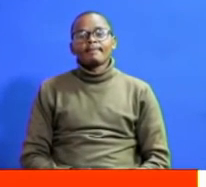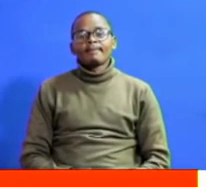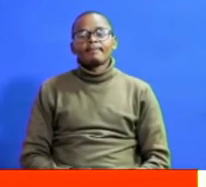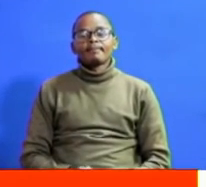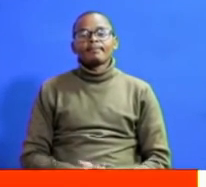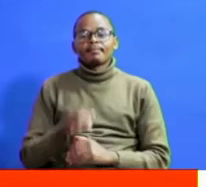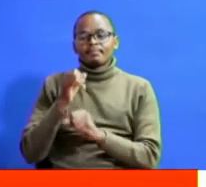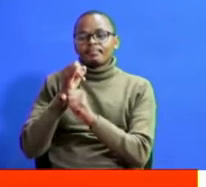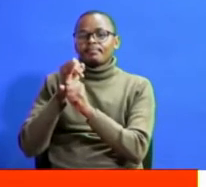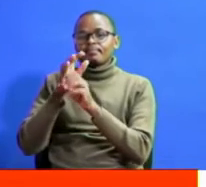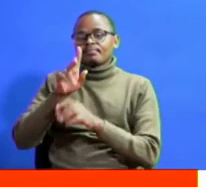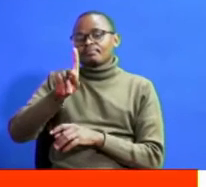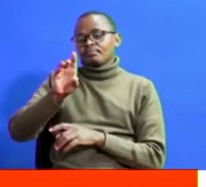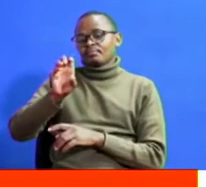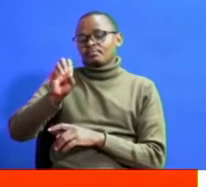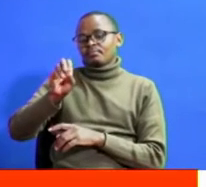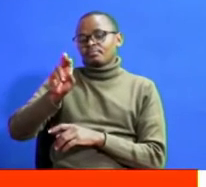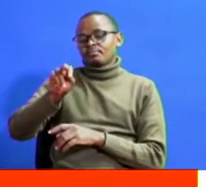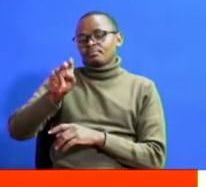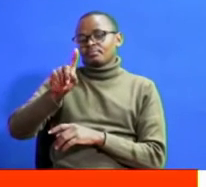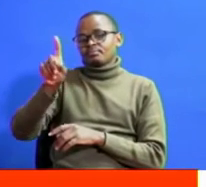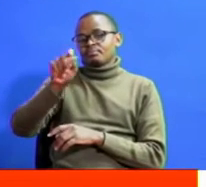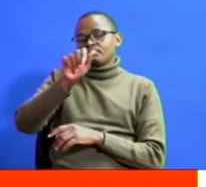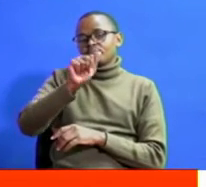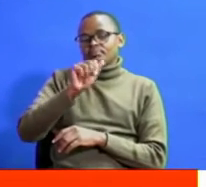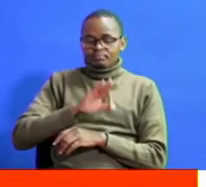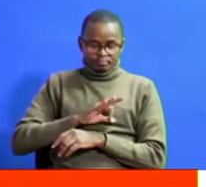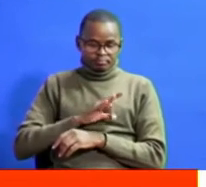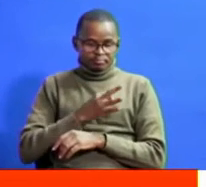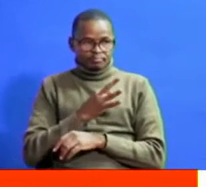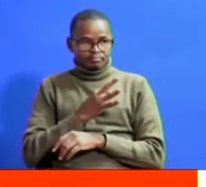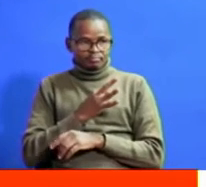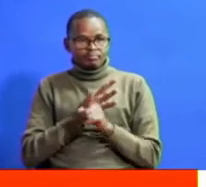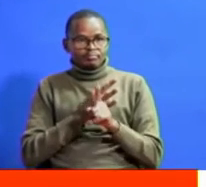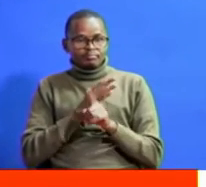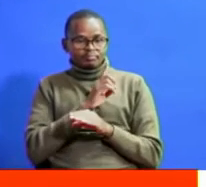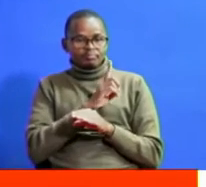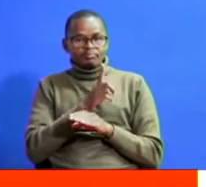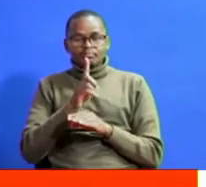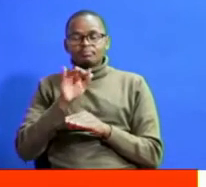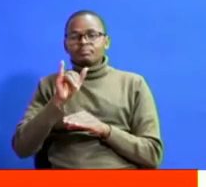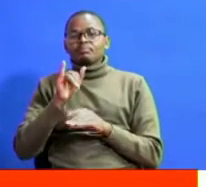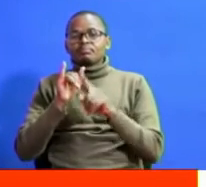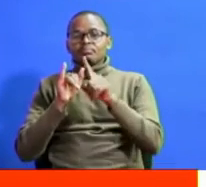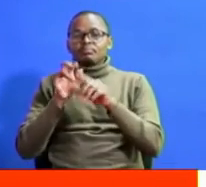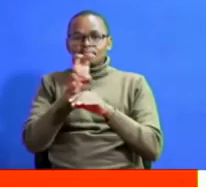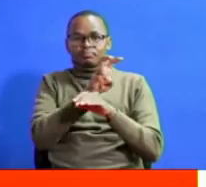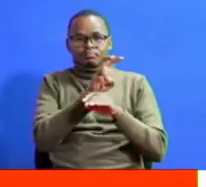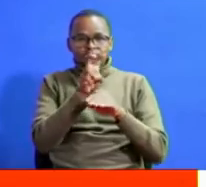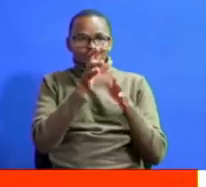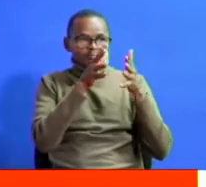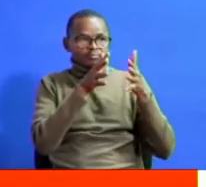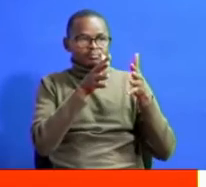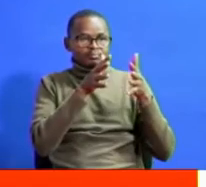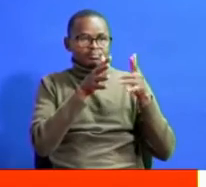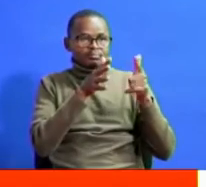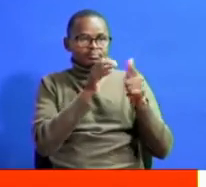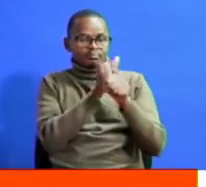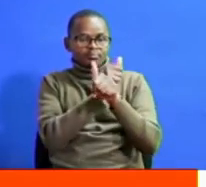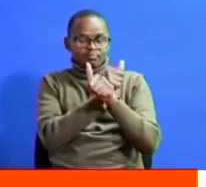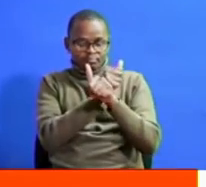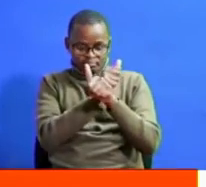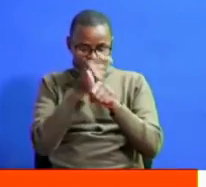workers at Konza Technopolis have cited frustrations, threats and attacks by foreign supervisors manning the construction of the